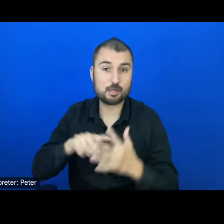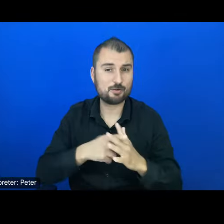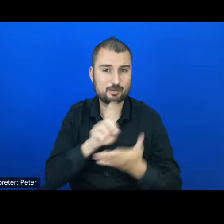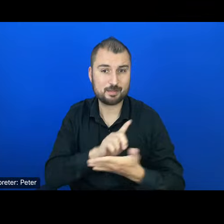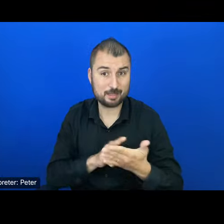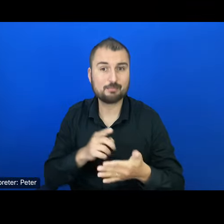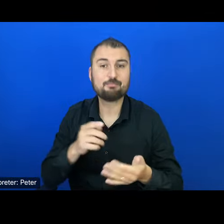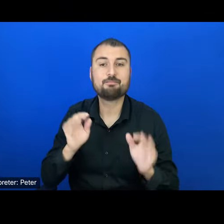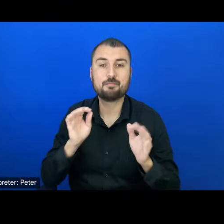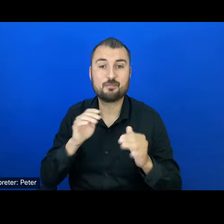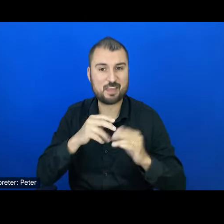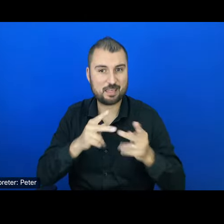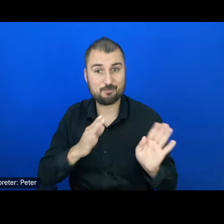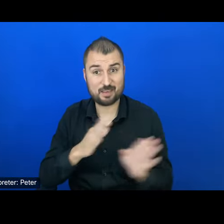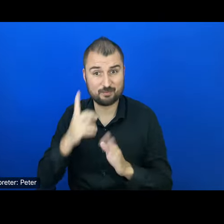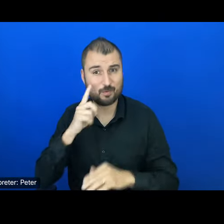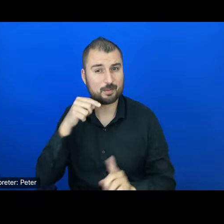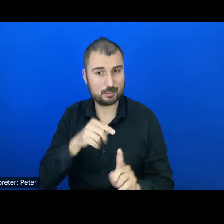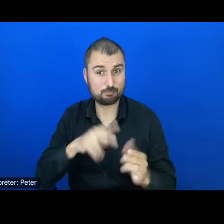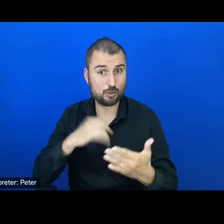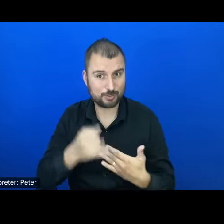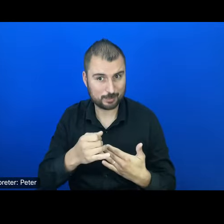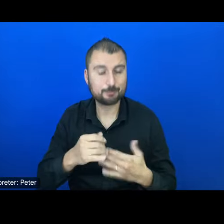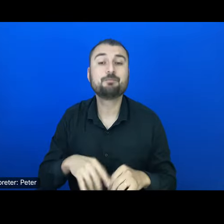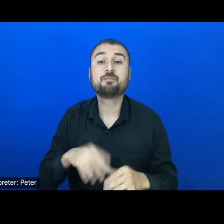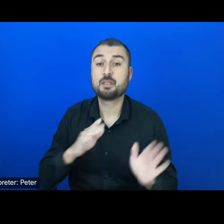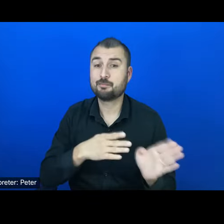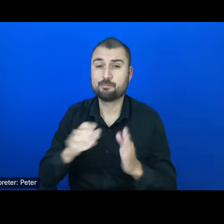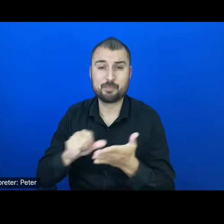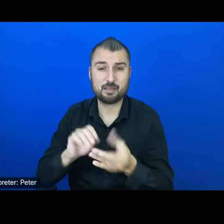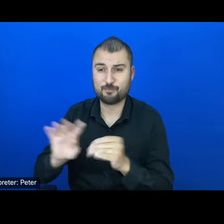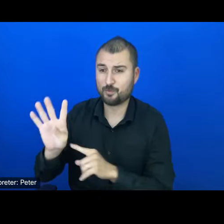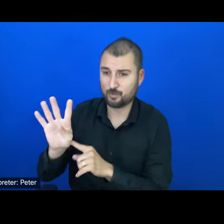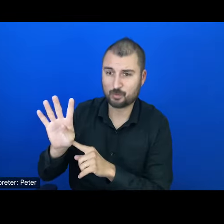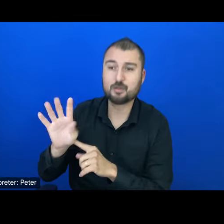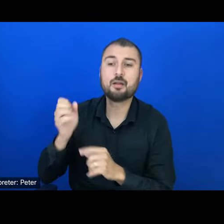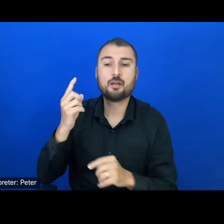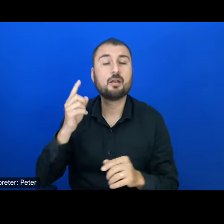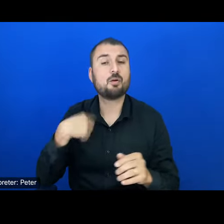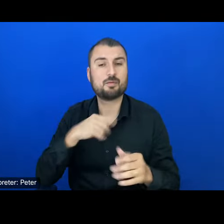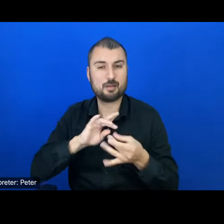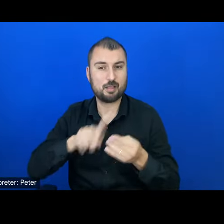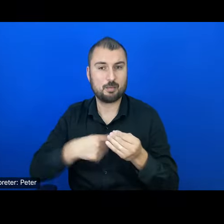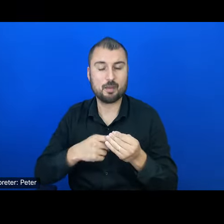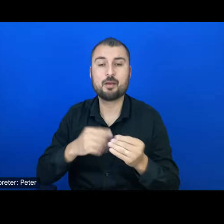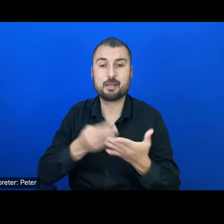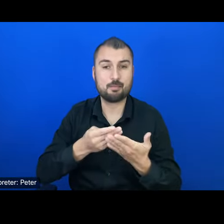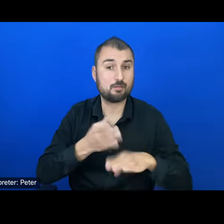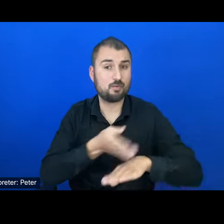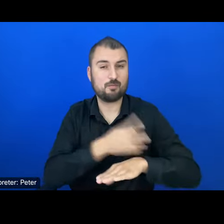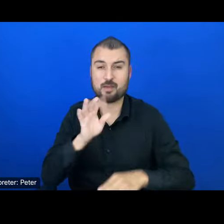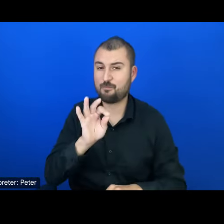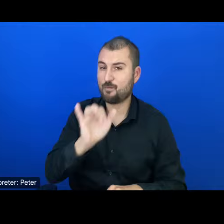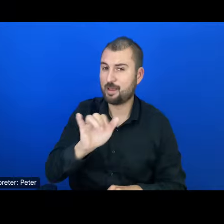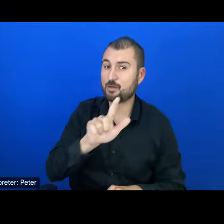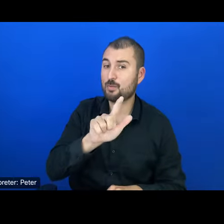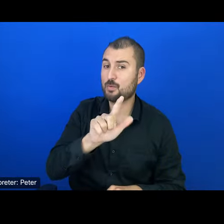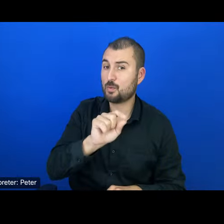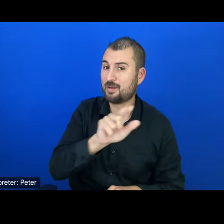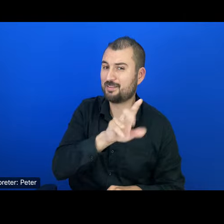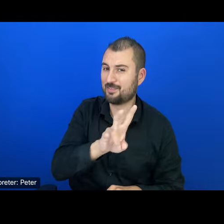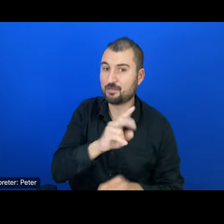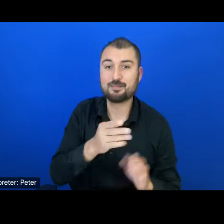project. Moving on to page 4, we'll talk about our capital improvements from FY 2027 for